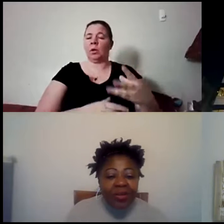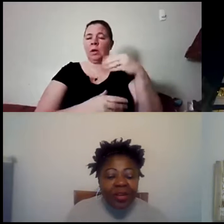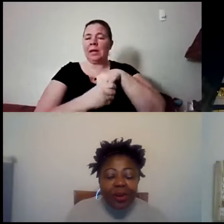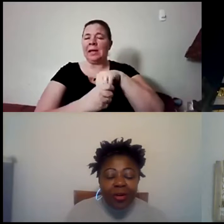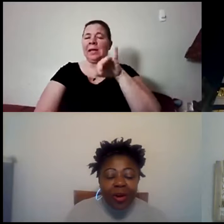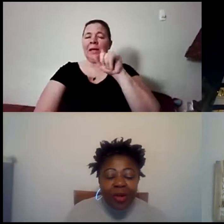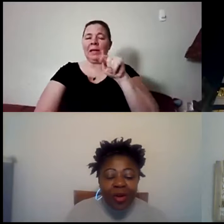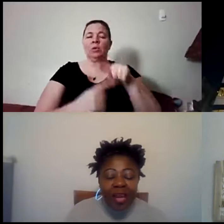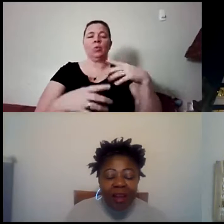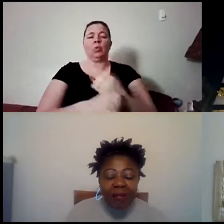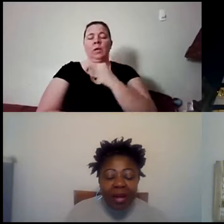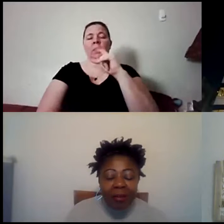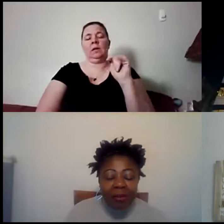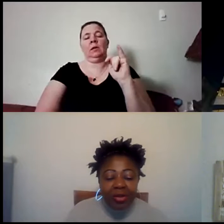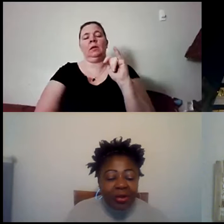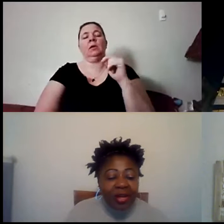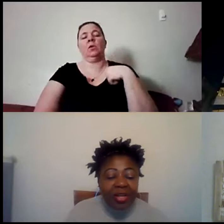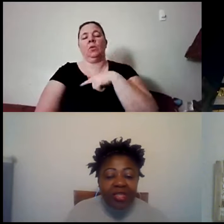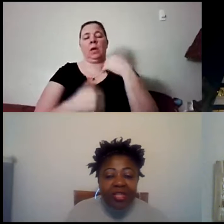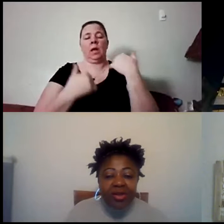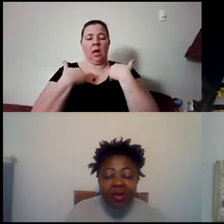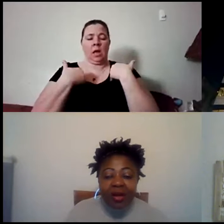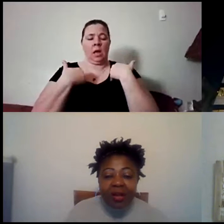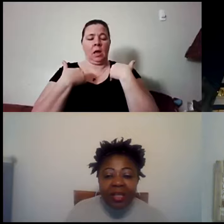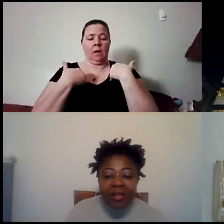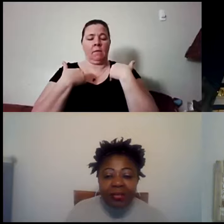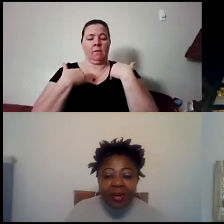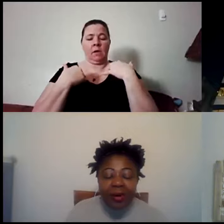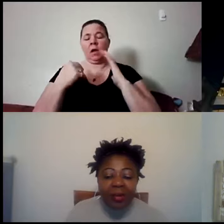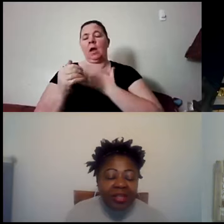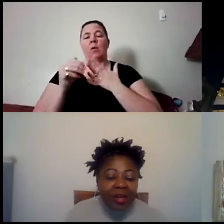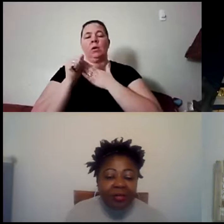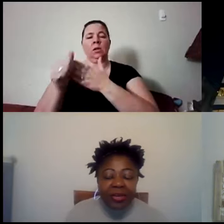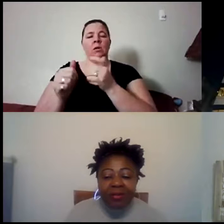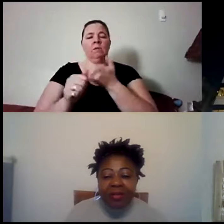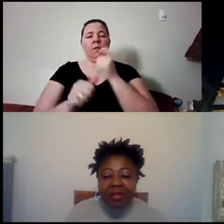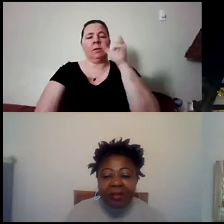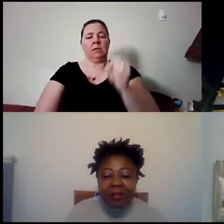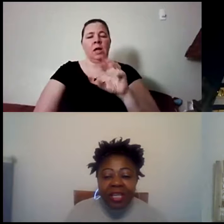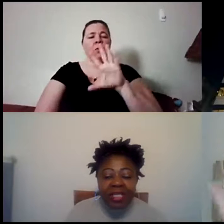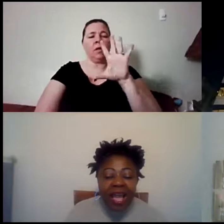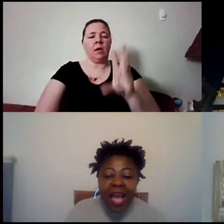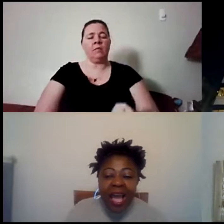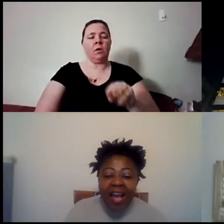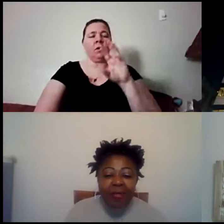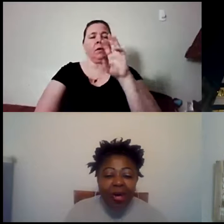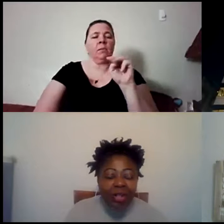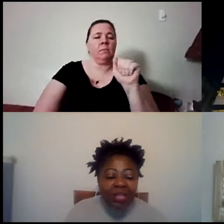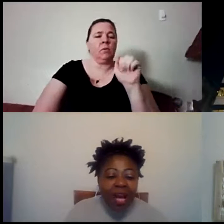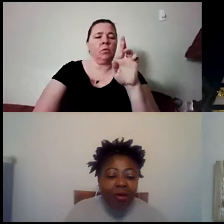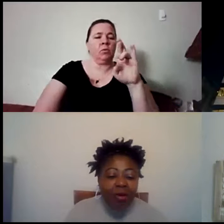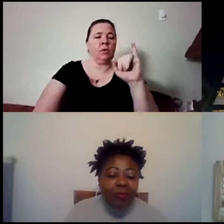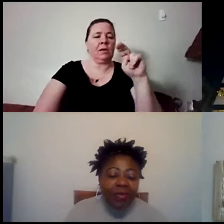Want to thank you all for coming. We are graced here today with our leader from South Africa, Ms. Marina Favid, and of